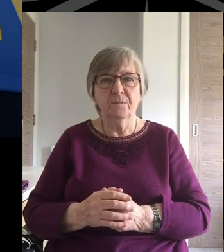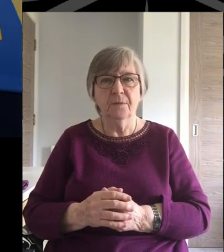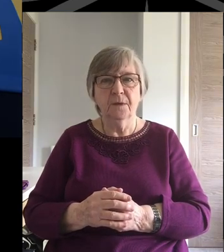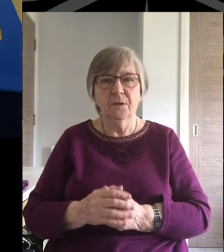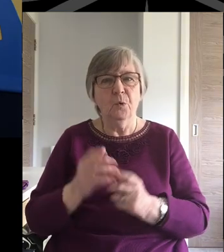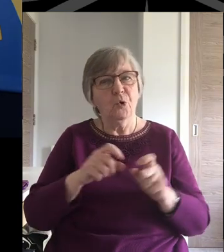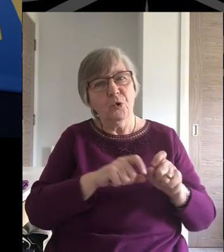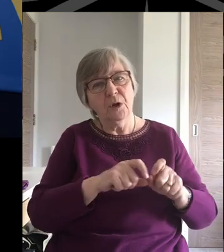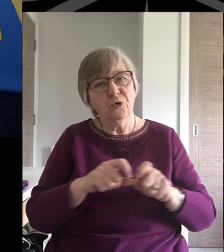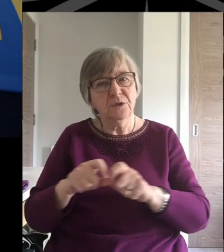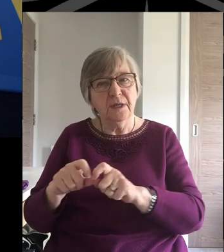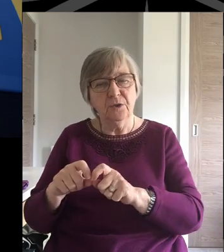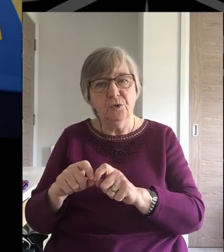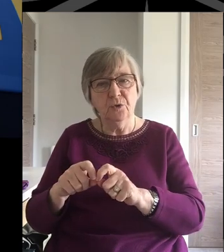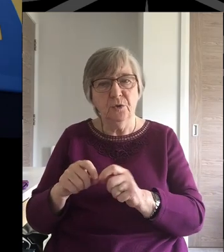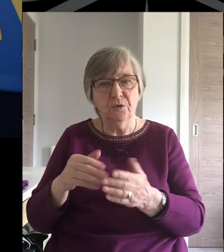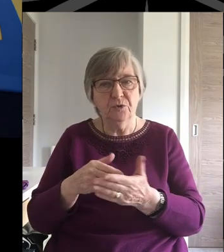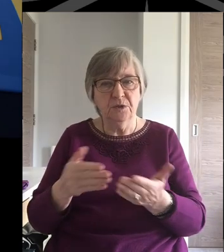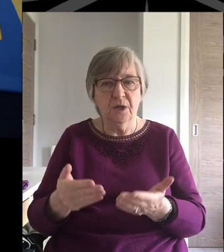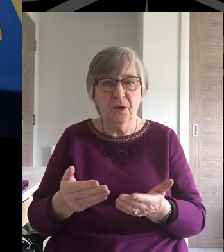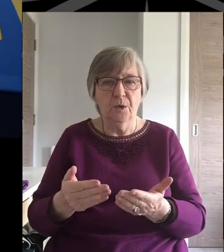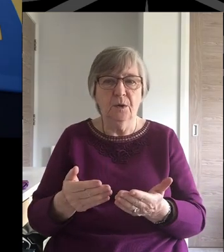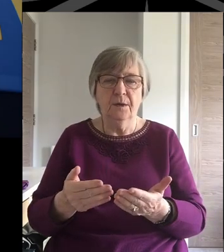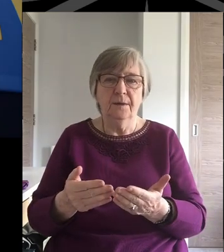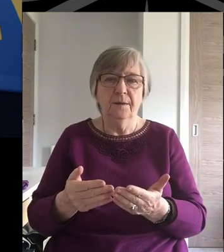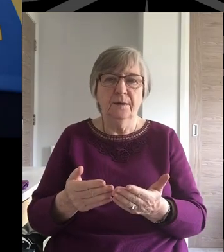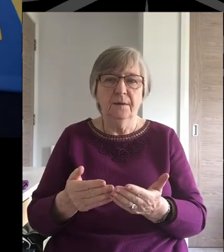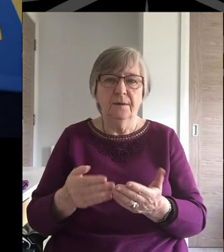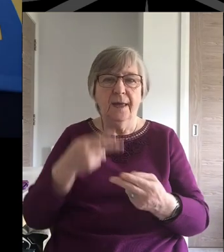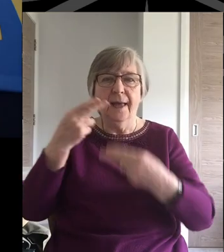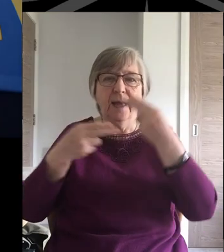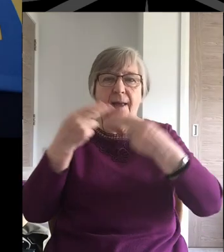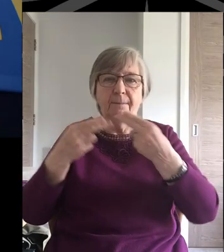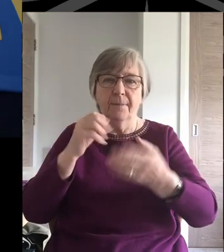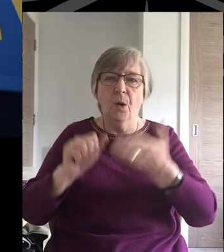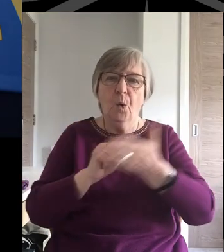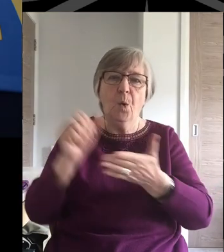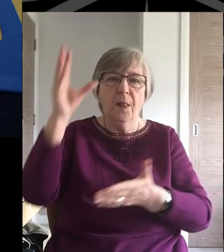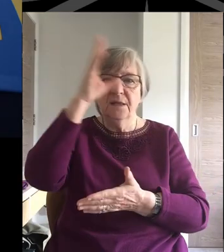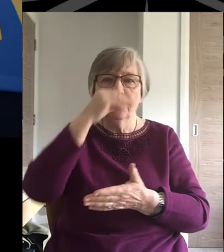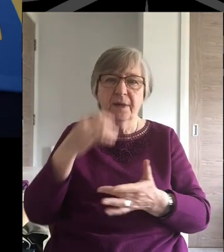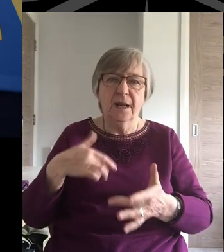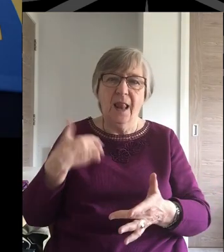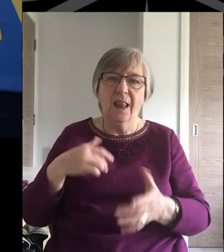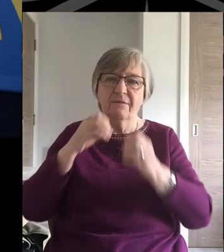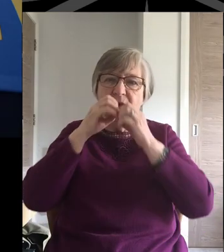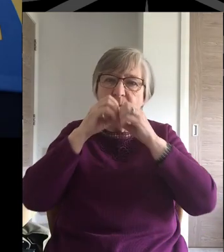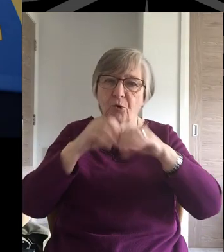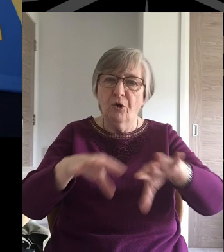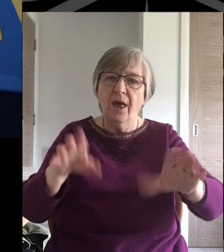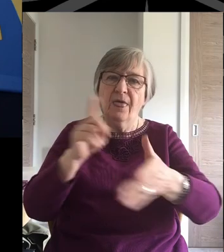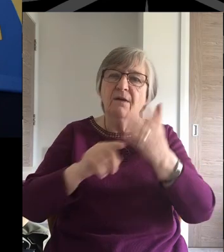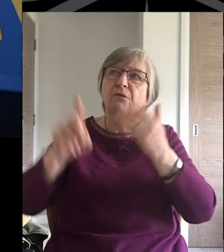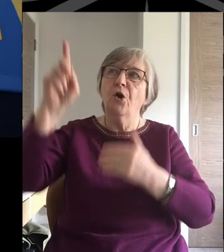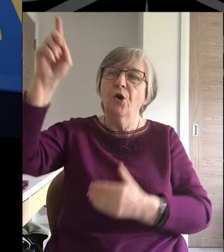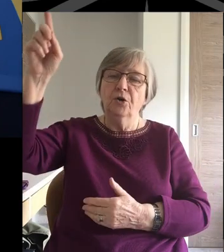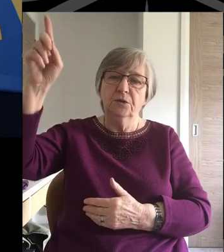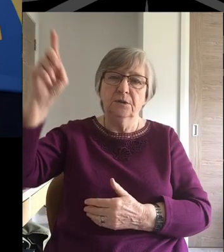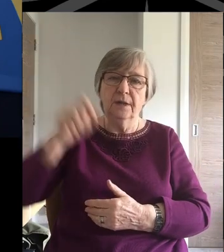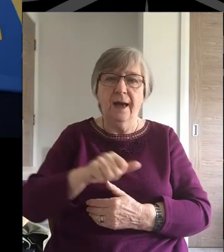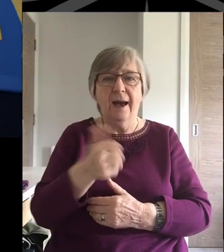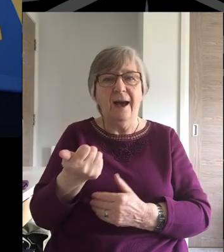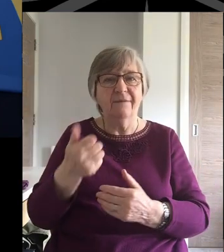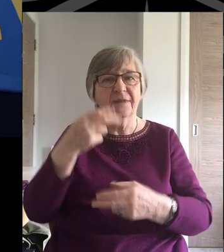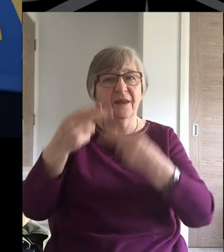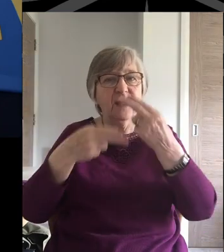We're going to continue in our service by the hymn, Holy Spirit, Living Breath of God. After the